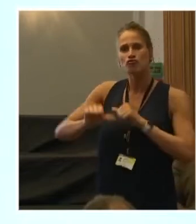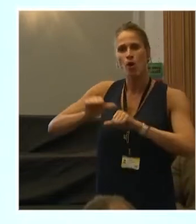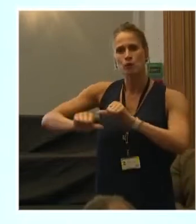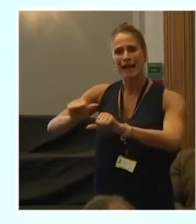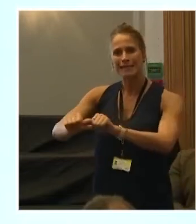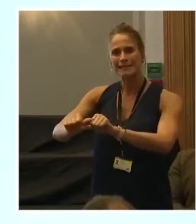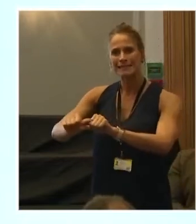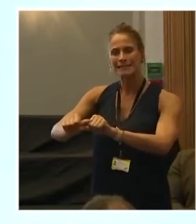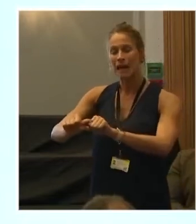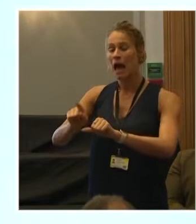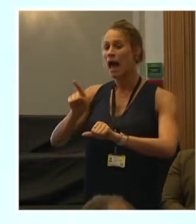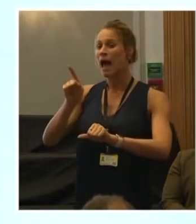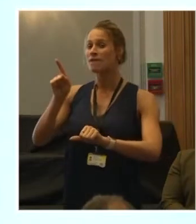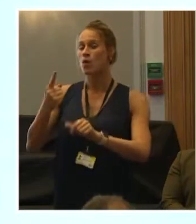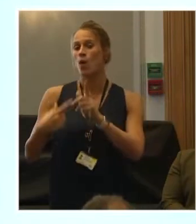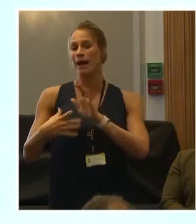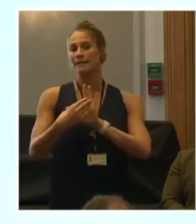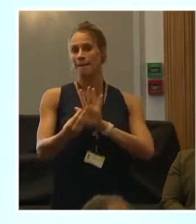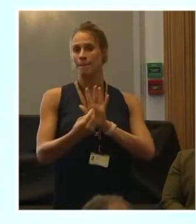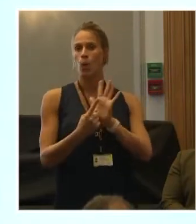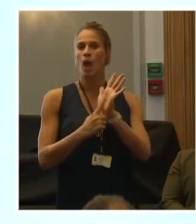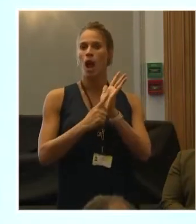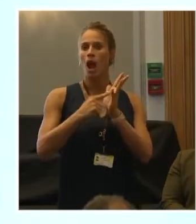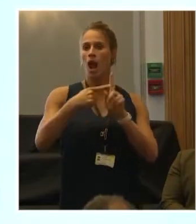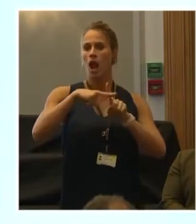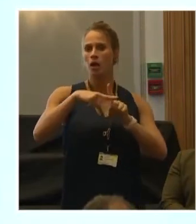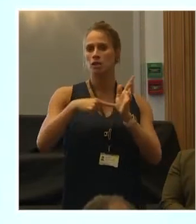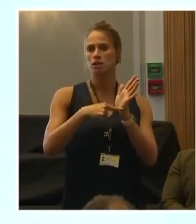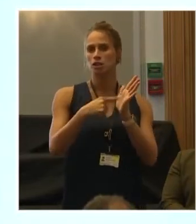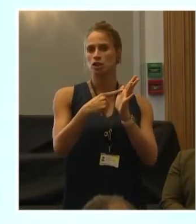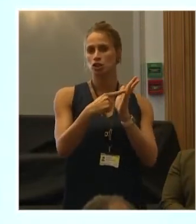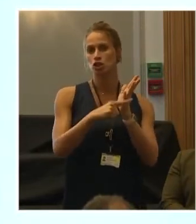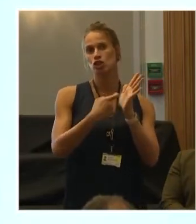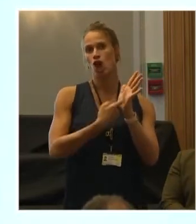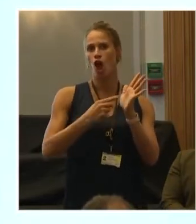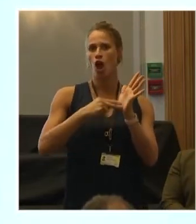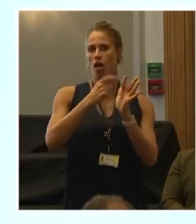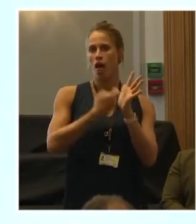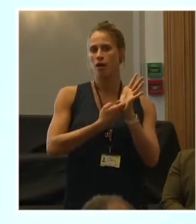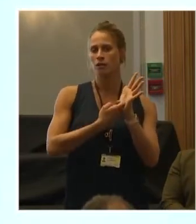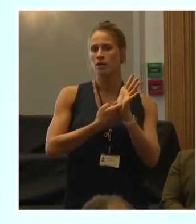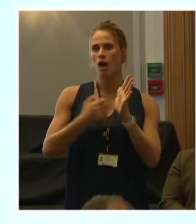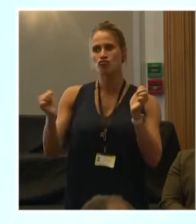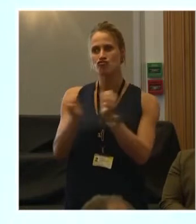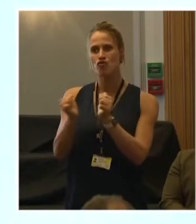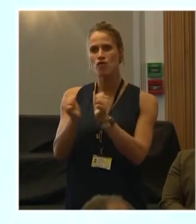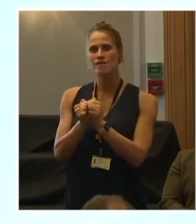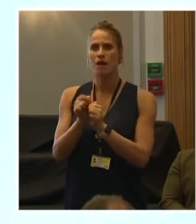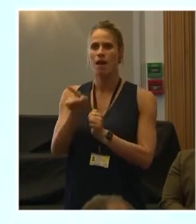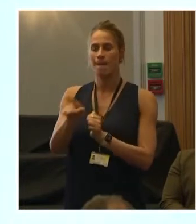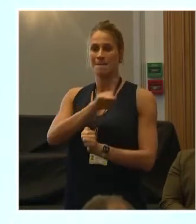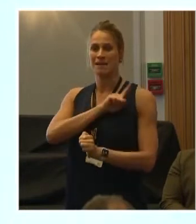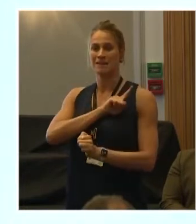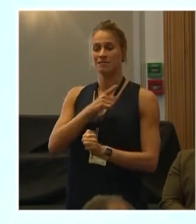approve Luxturna, against the odds I may add, but in record time. Retina UK was cited no less than 16